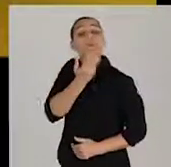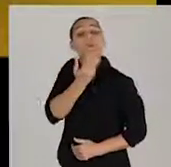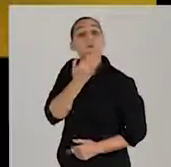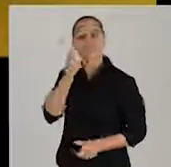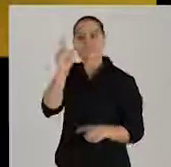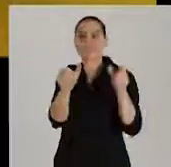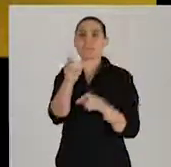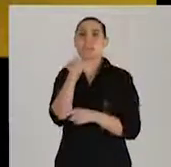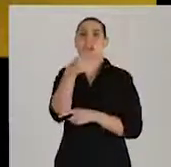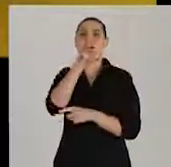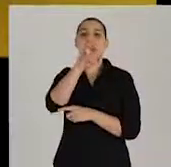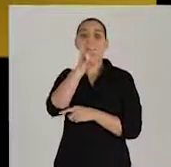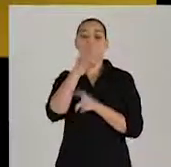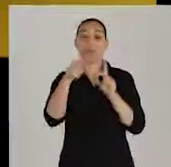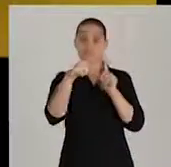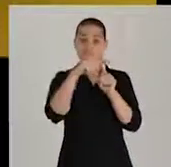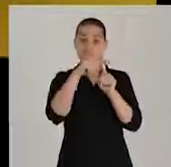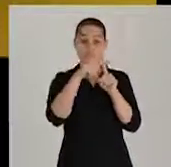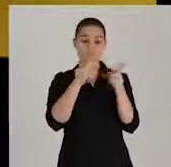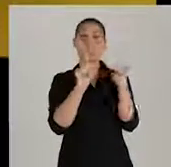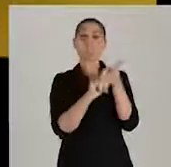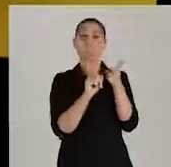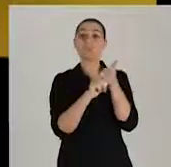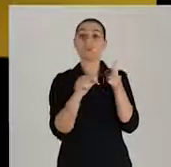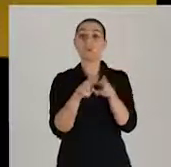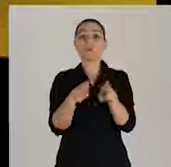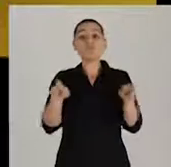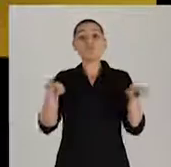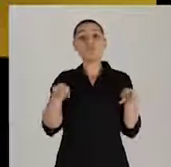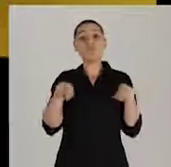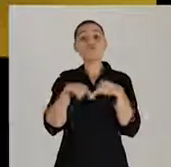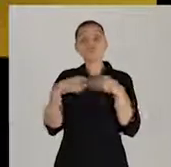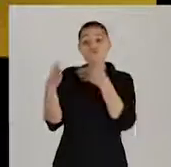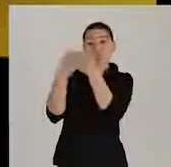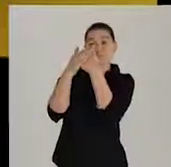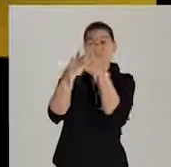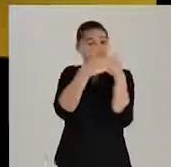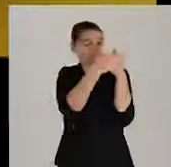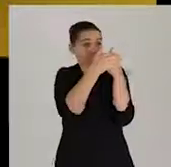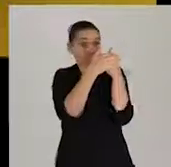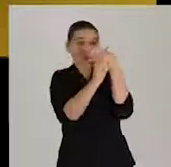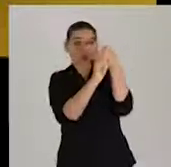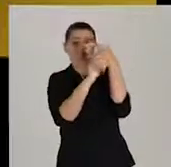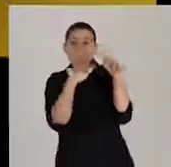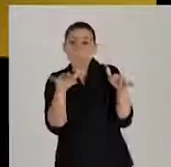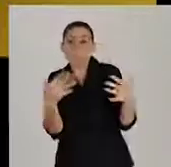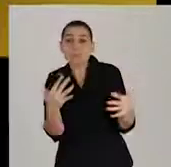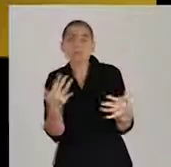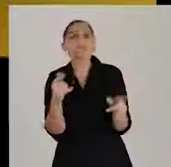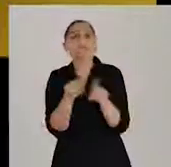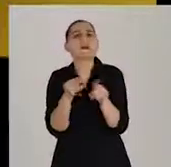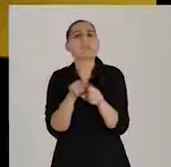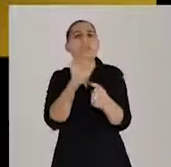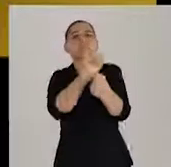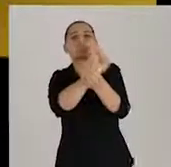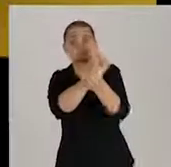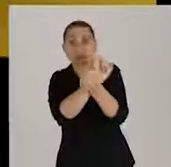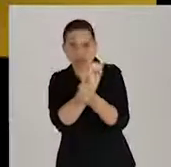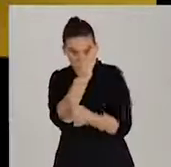People living in crowded, poorly ventilated settings such as correctional facilities, military barracks, or refugee